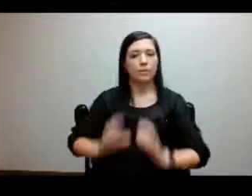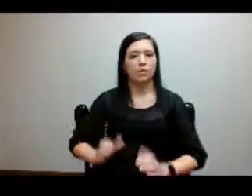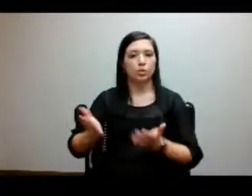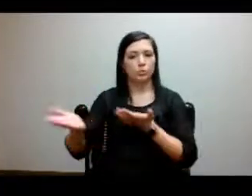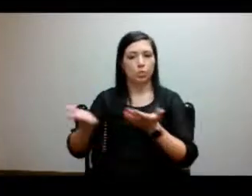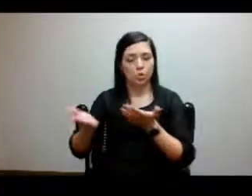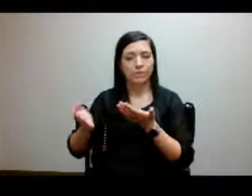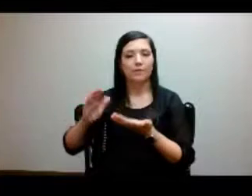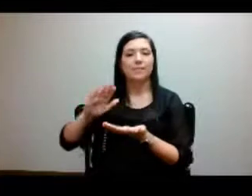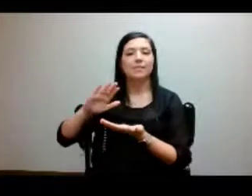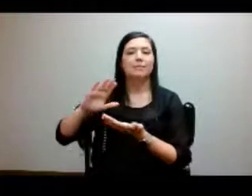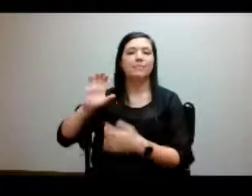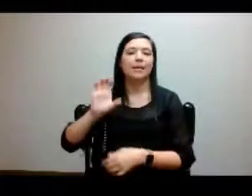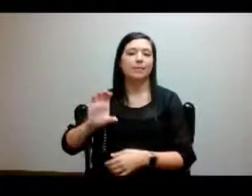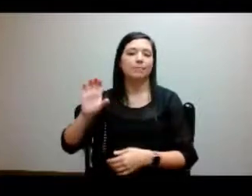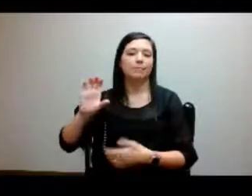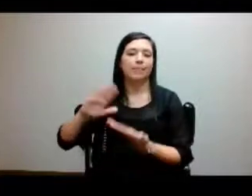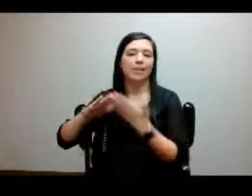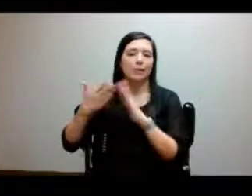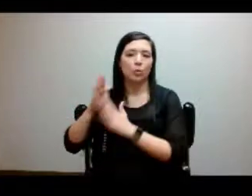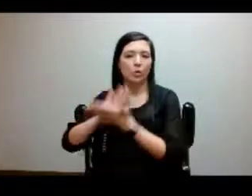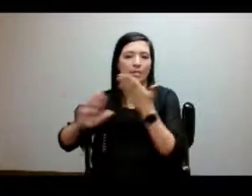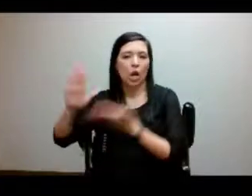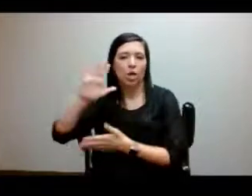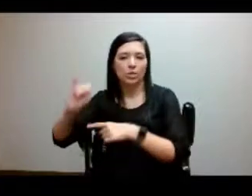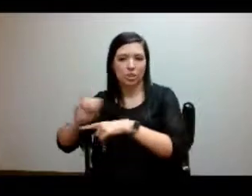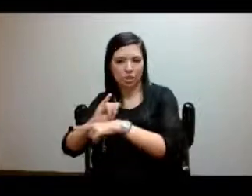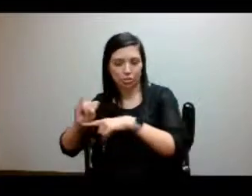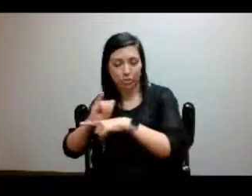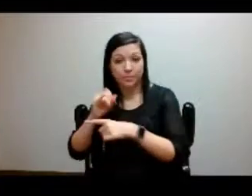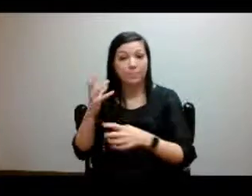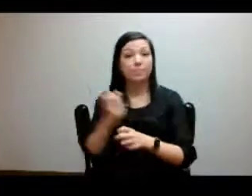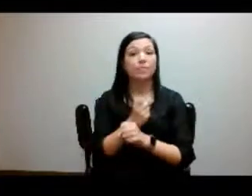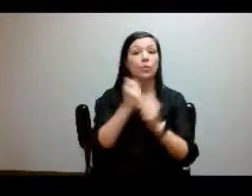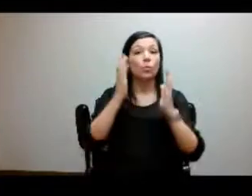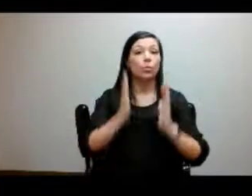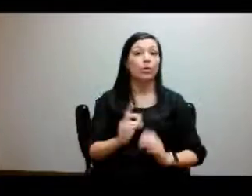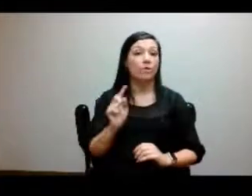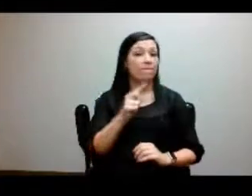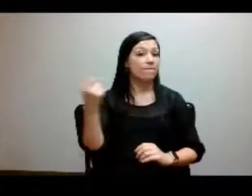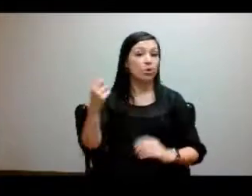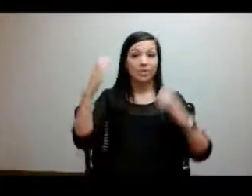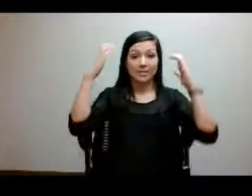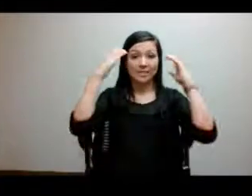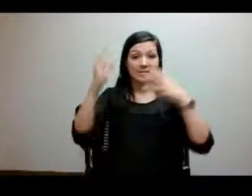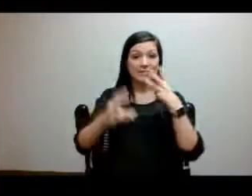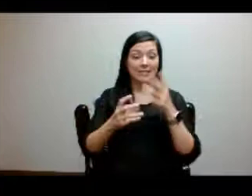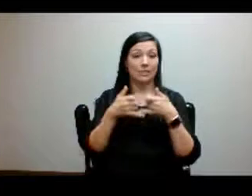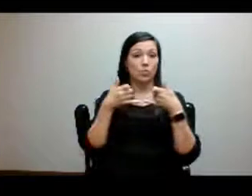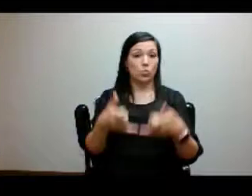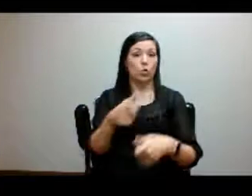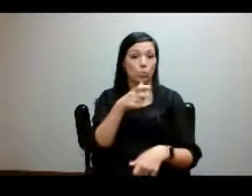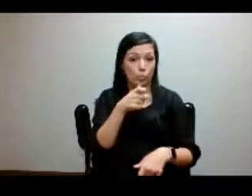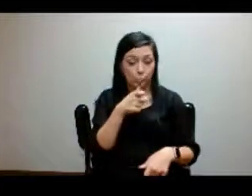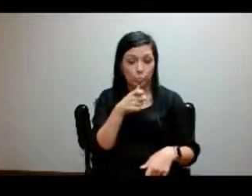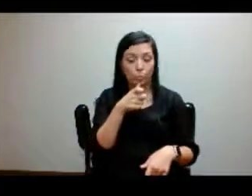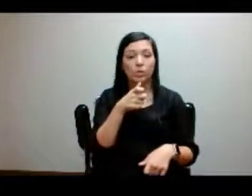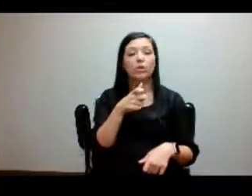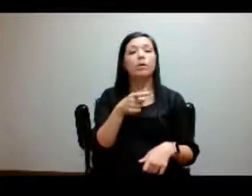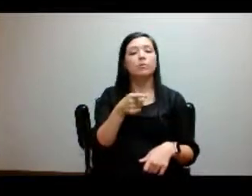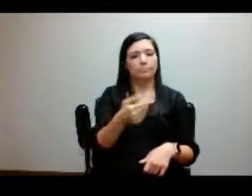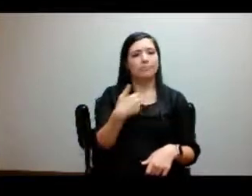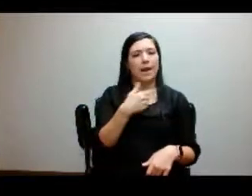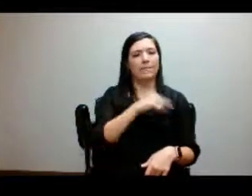community college industry. The winner of the first Disney Award is described as having the qualities of the